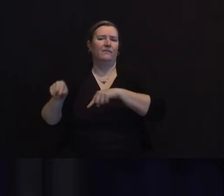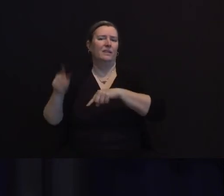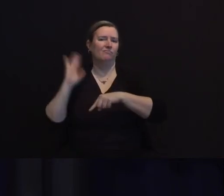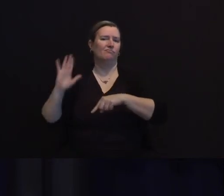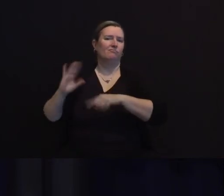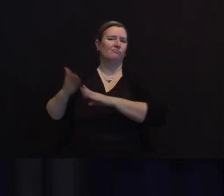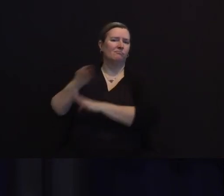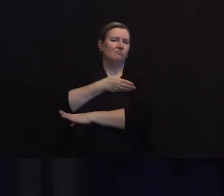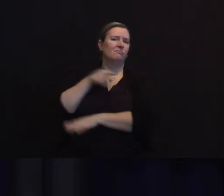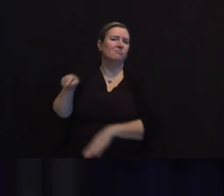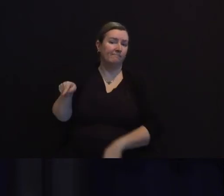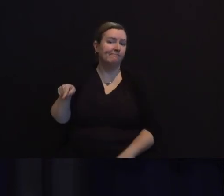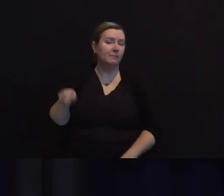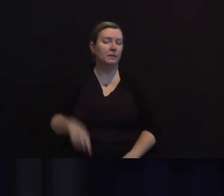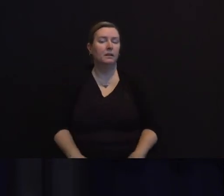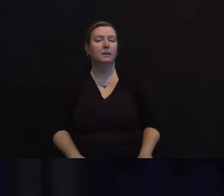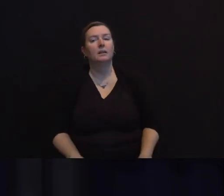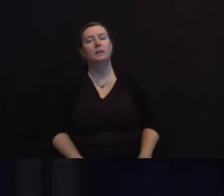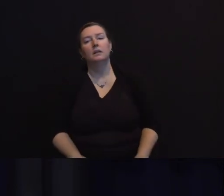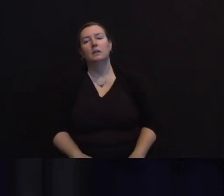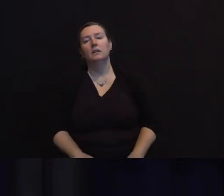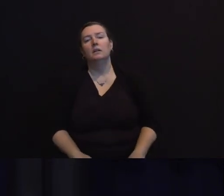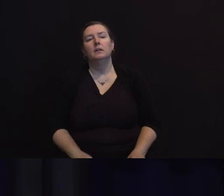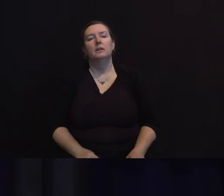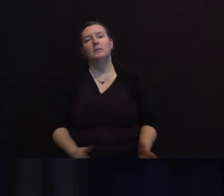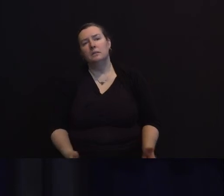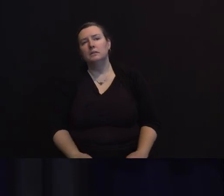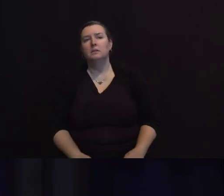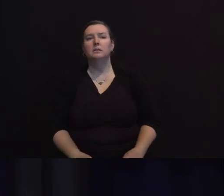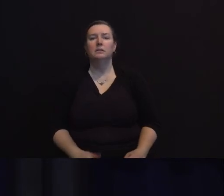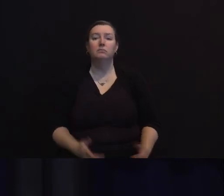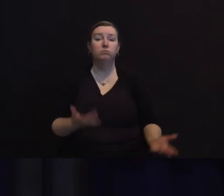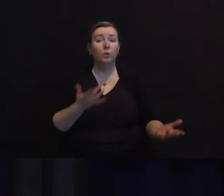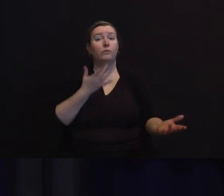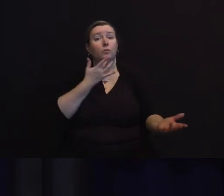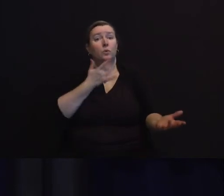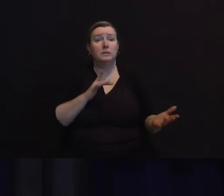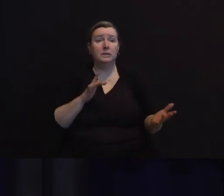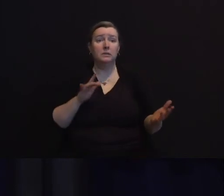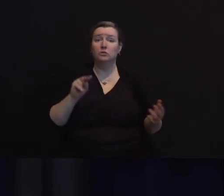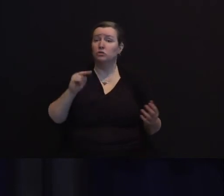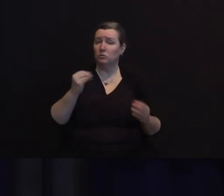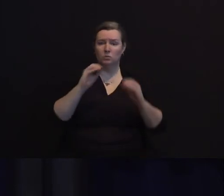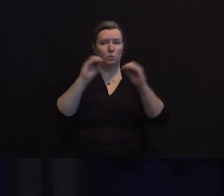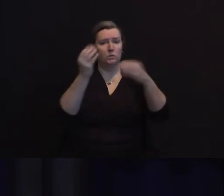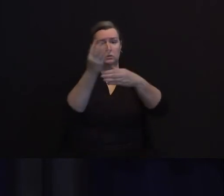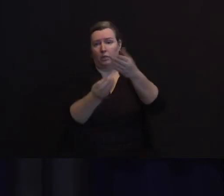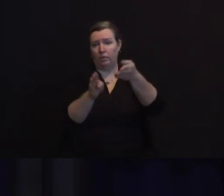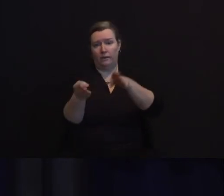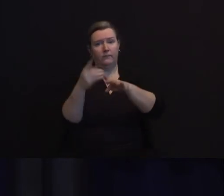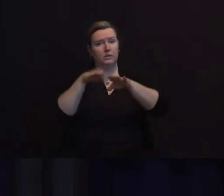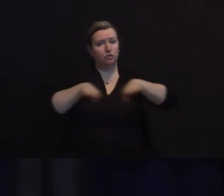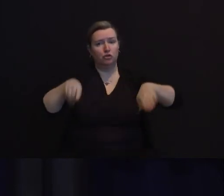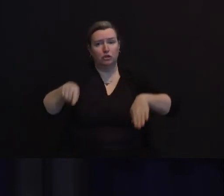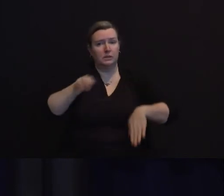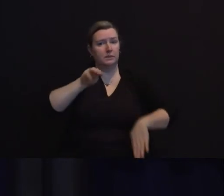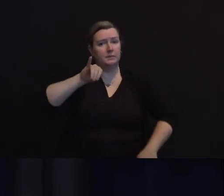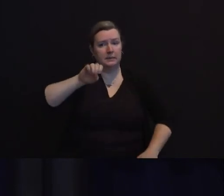to COVID-19. And fortunately, in New Jersey, there are no deaths reported at this time.